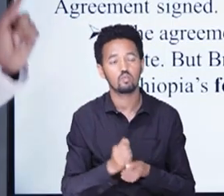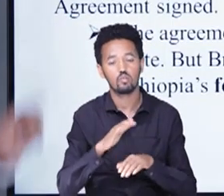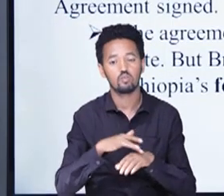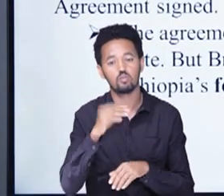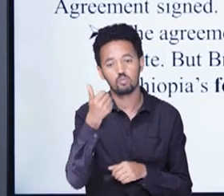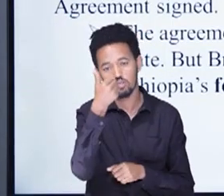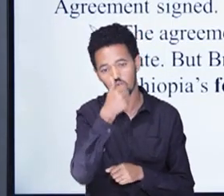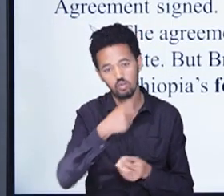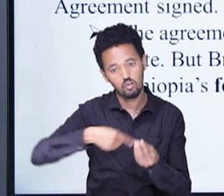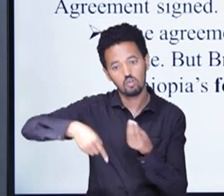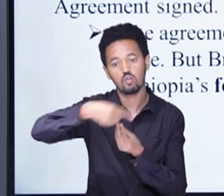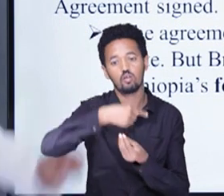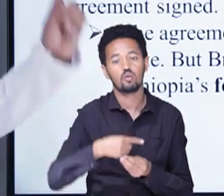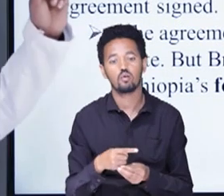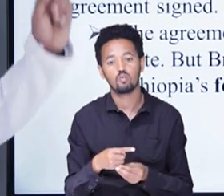the areas of